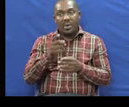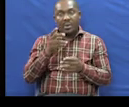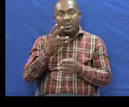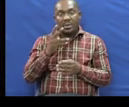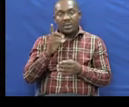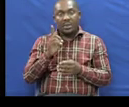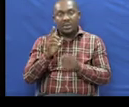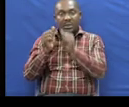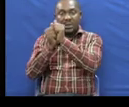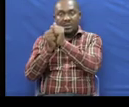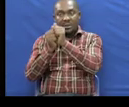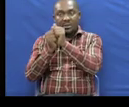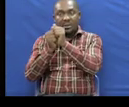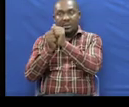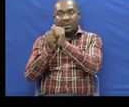3D10,